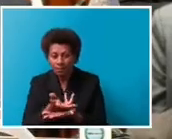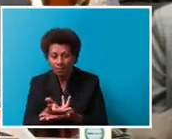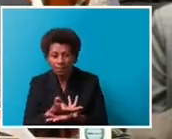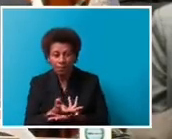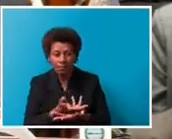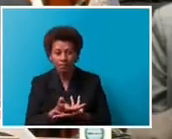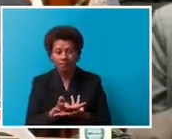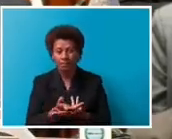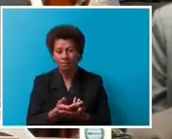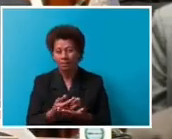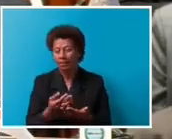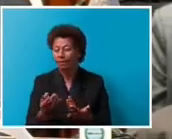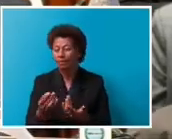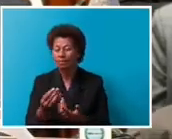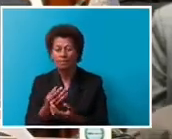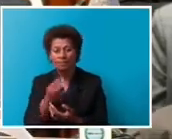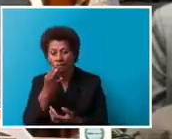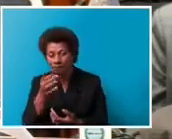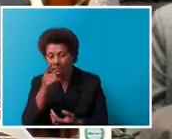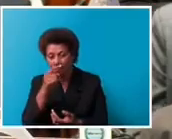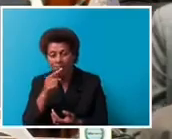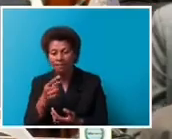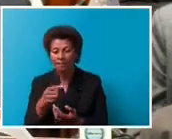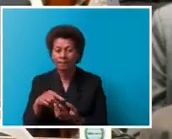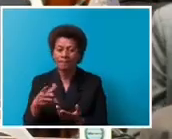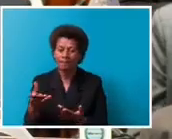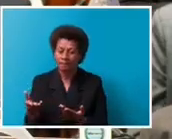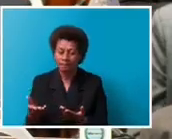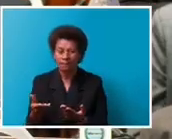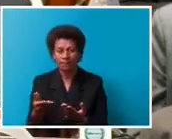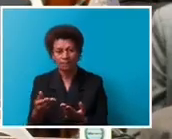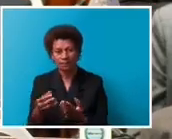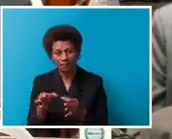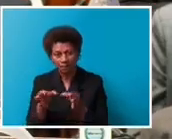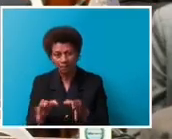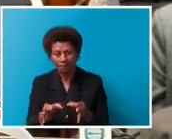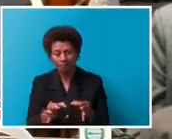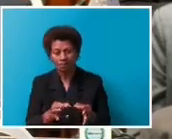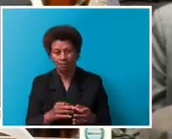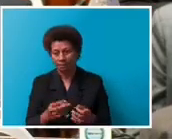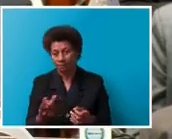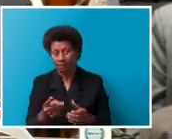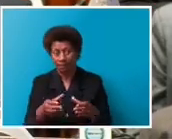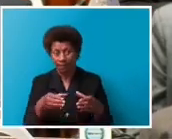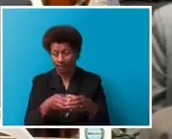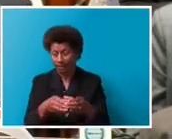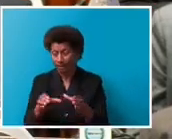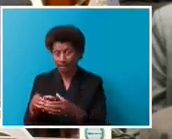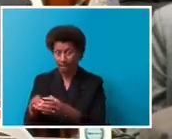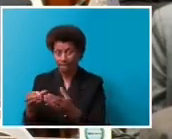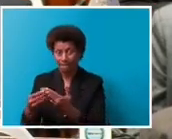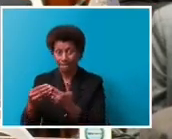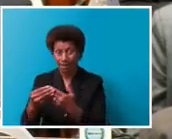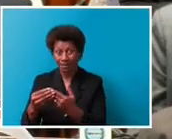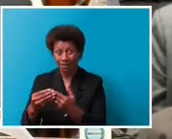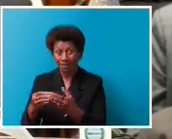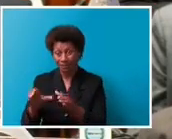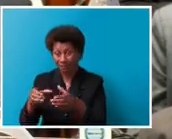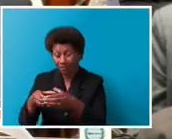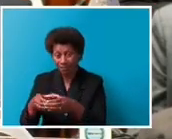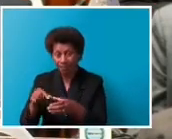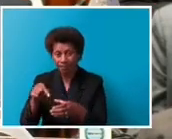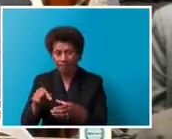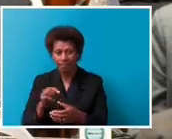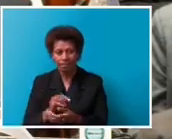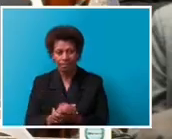and consensus building. Both of them and their parties paid a heavy price at the polls. But they didn't blame the